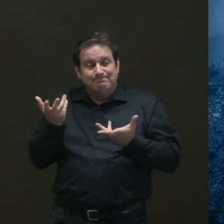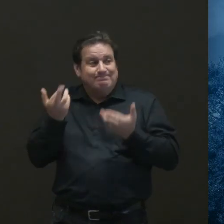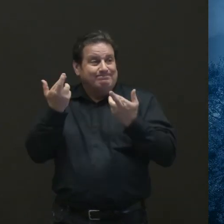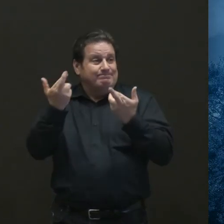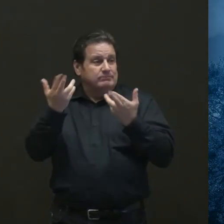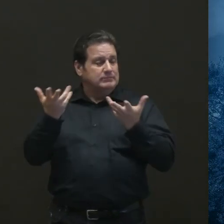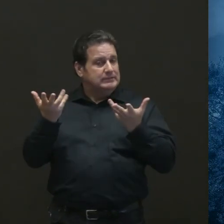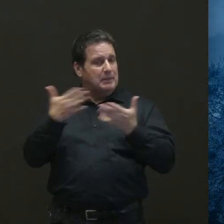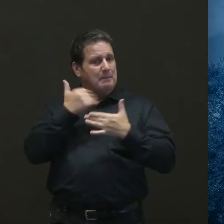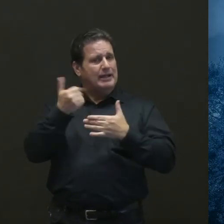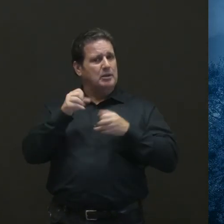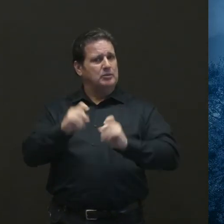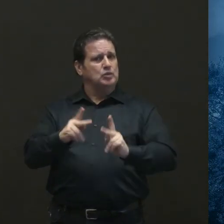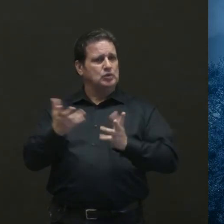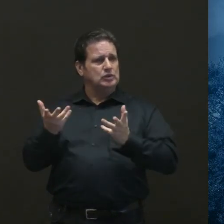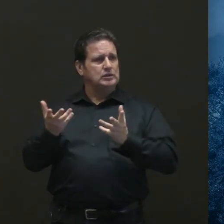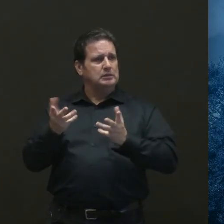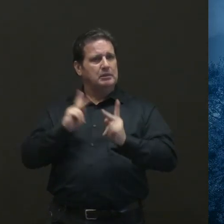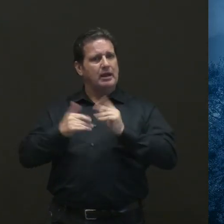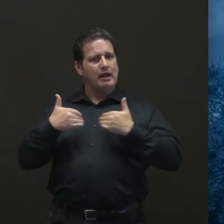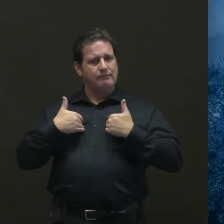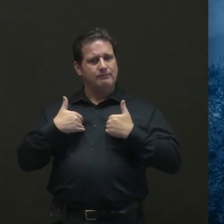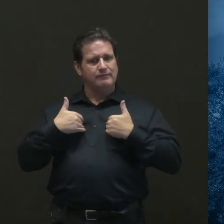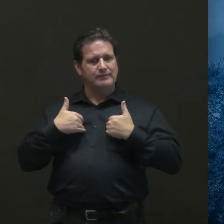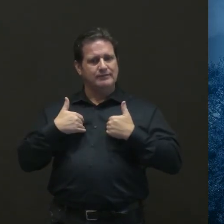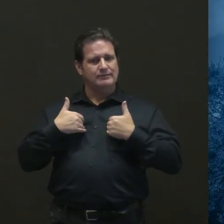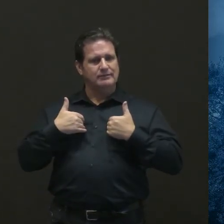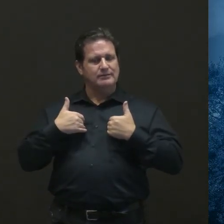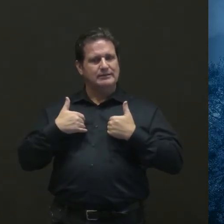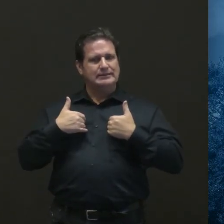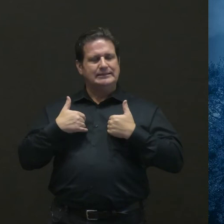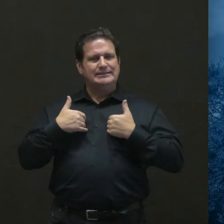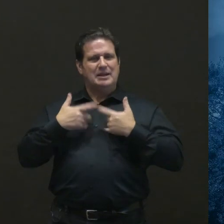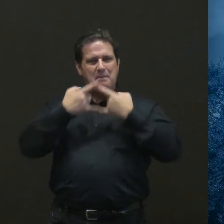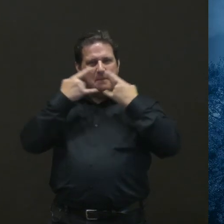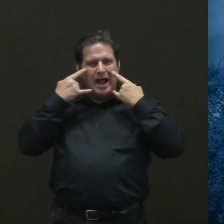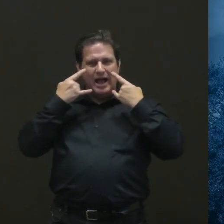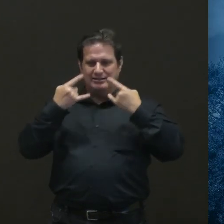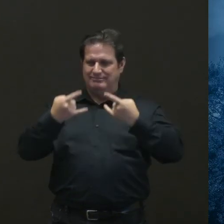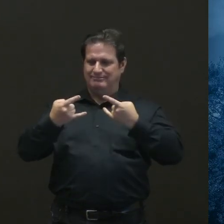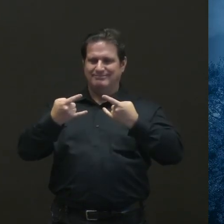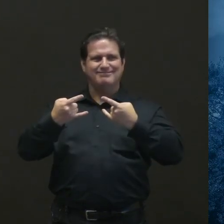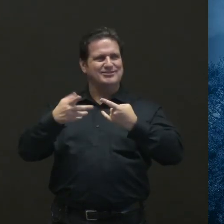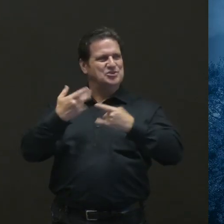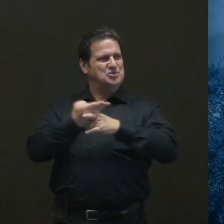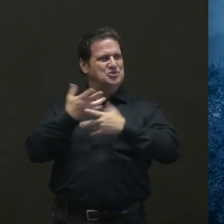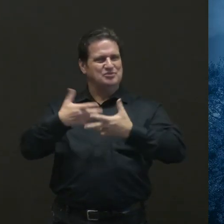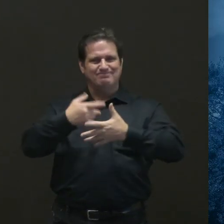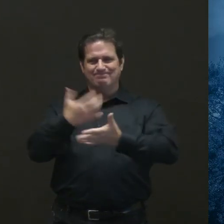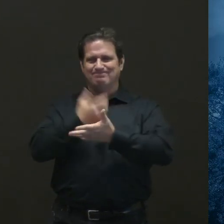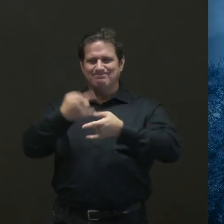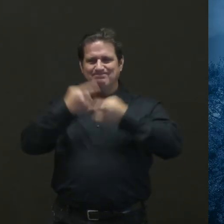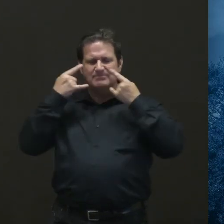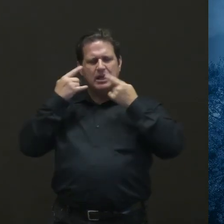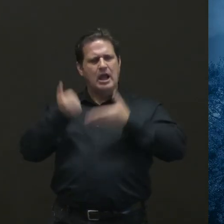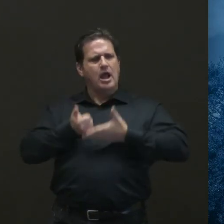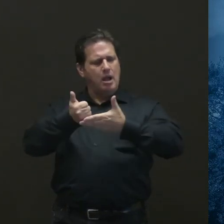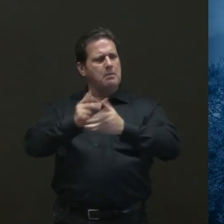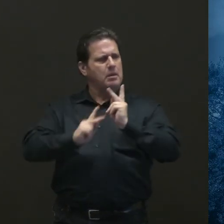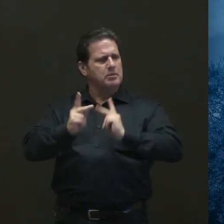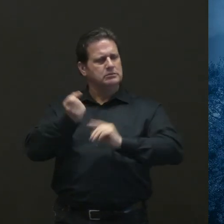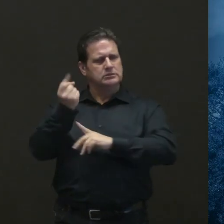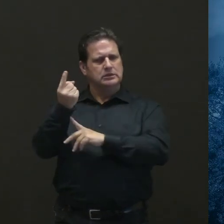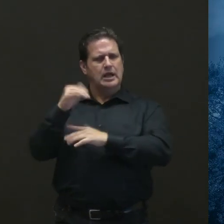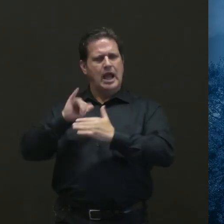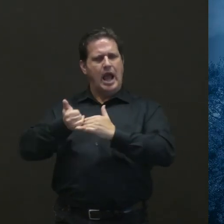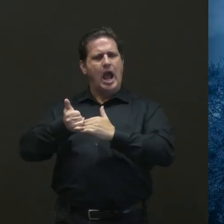best opportunity people have had to dust off their masks and use them. But again, we look forward to helping people